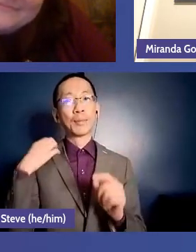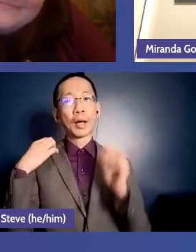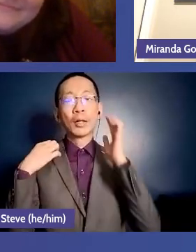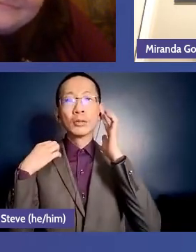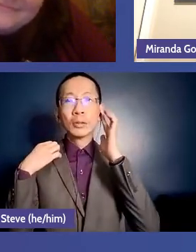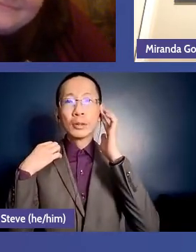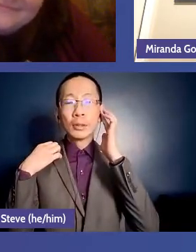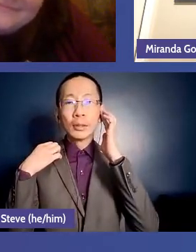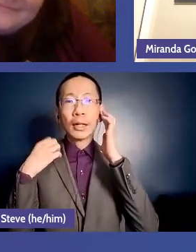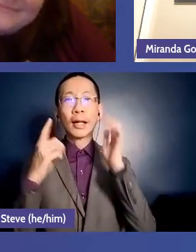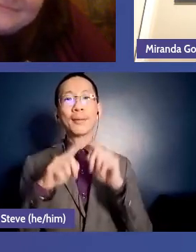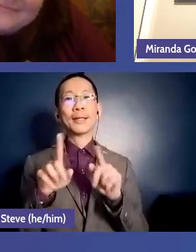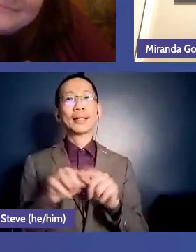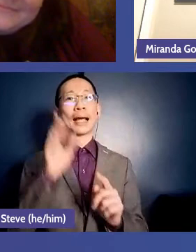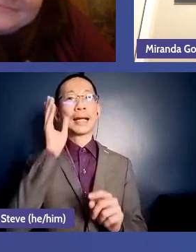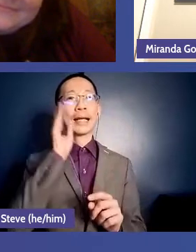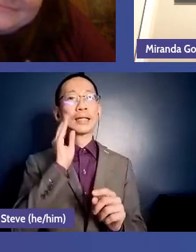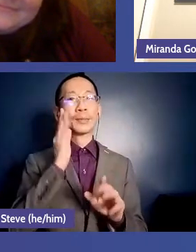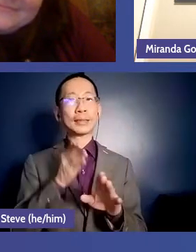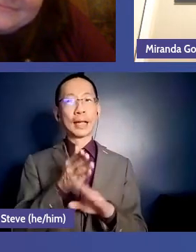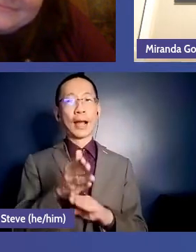that experience afterwards that really